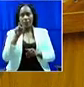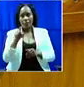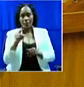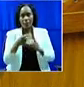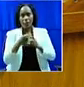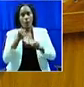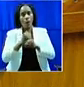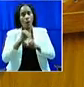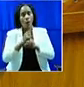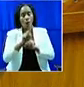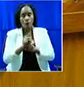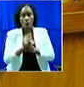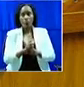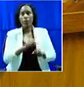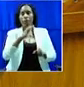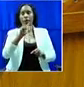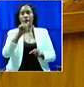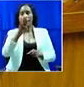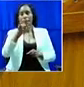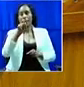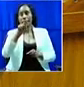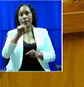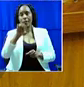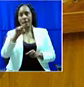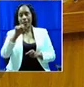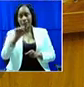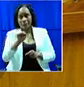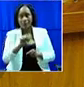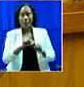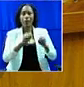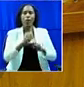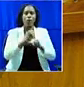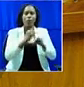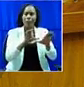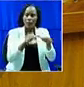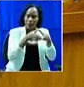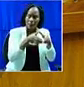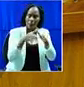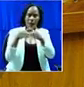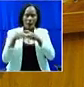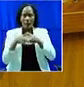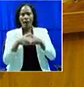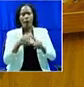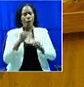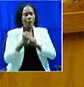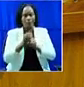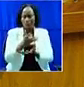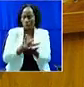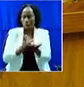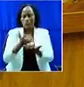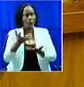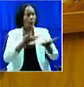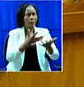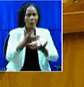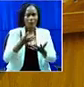Cabinet's Economic Cluster, working with government departments and Cabinet itself, and draws